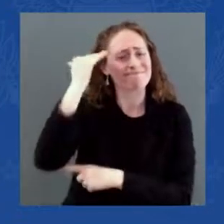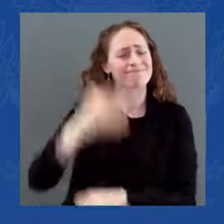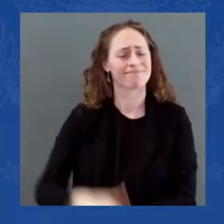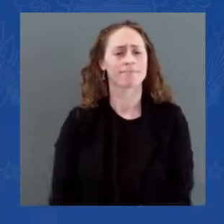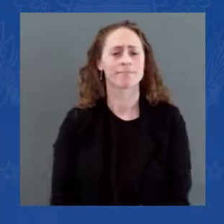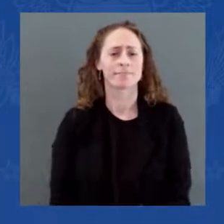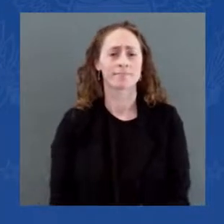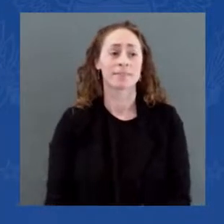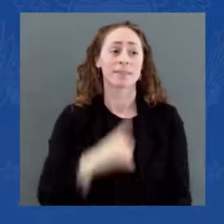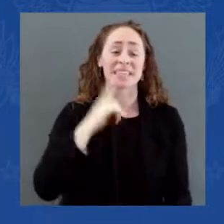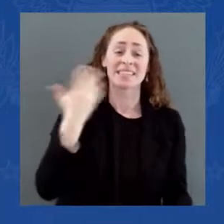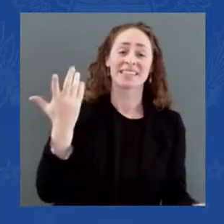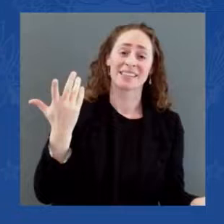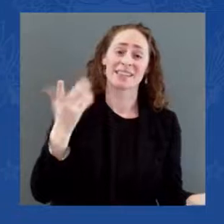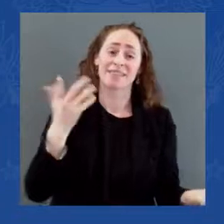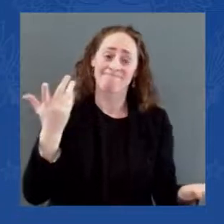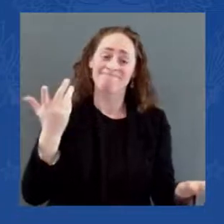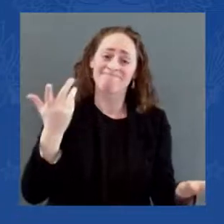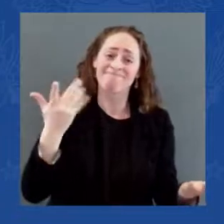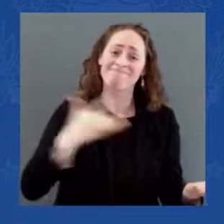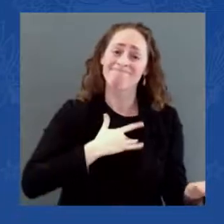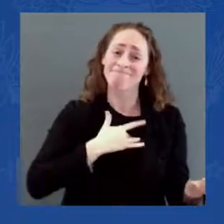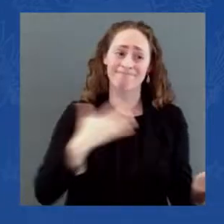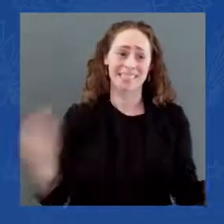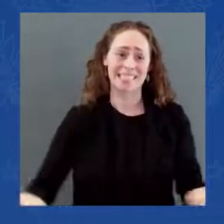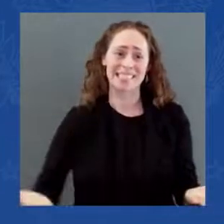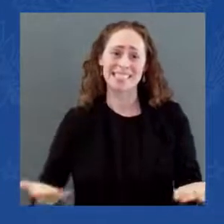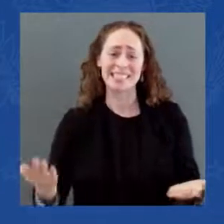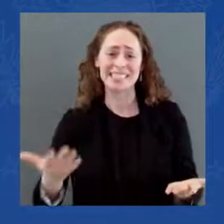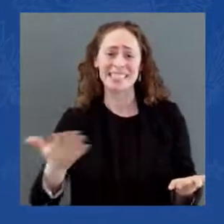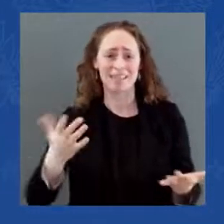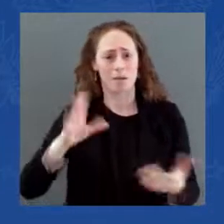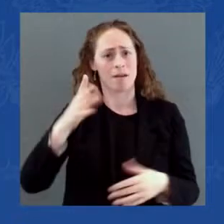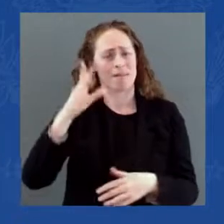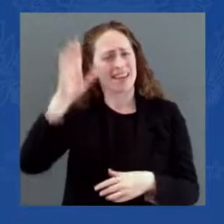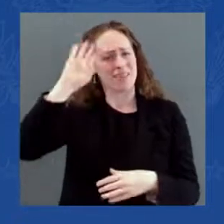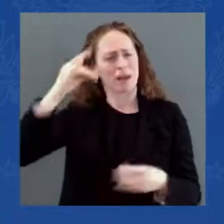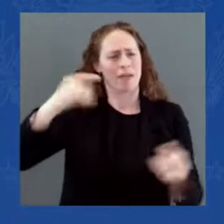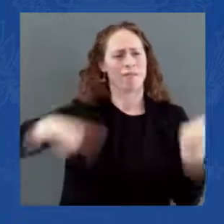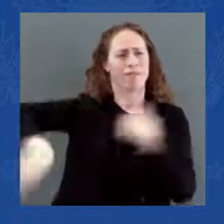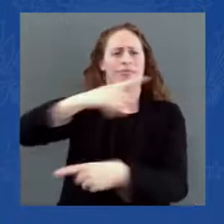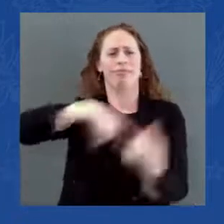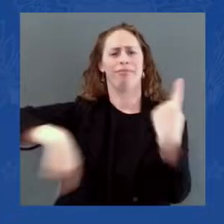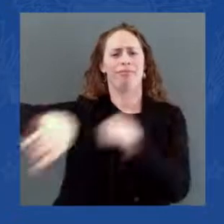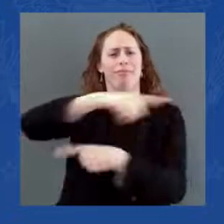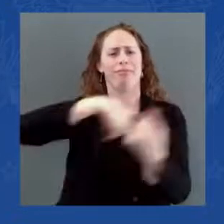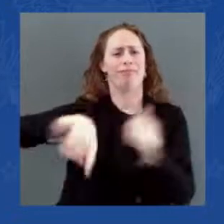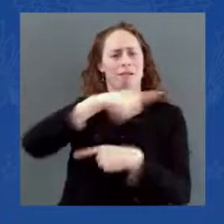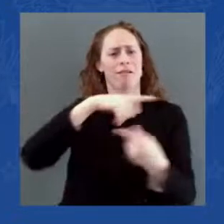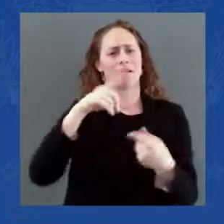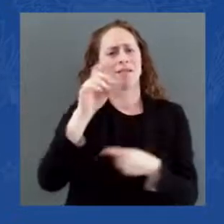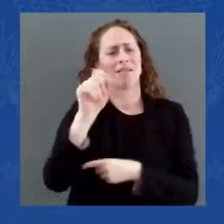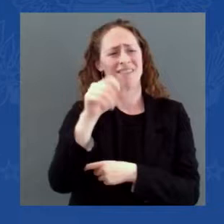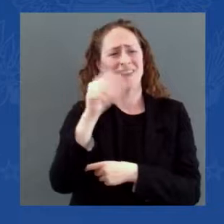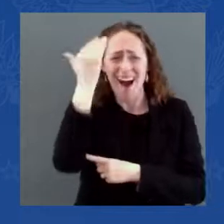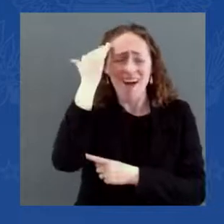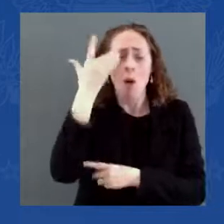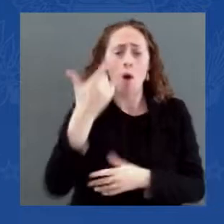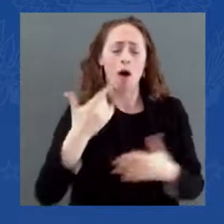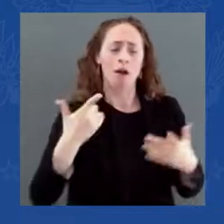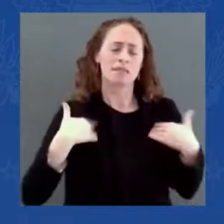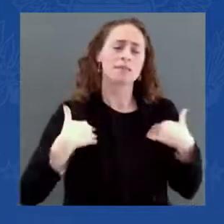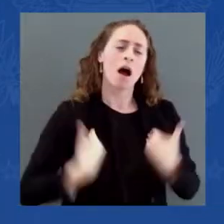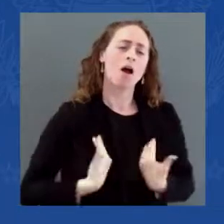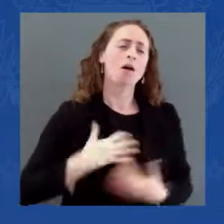hope. This is a moment we can do what we haven't been able to do enough of through this whole pandemic, get the nation to come